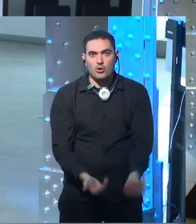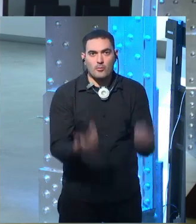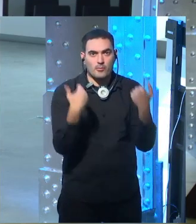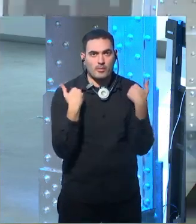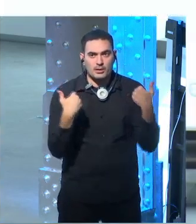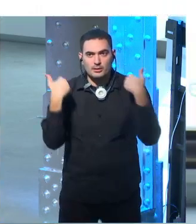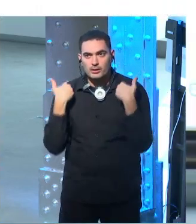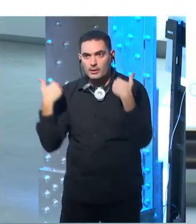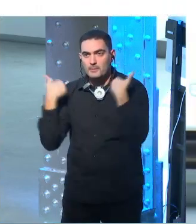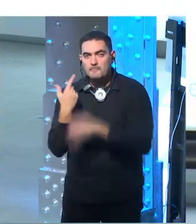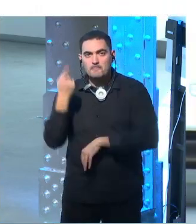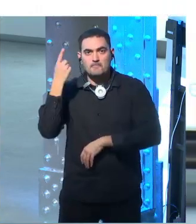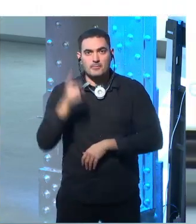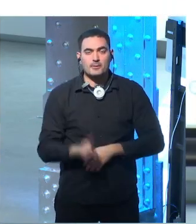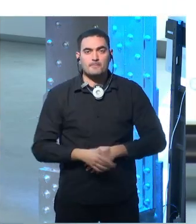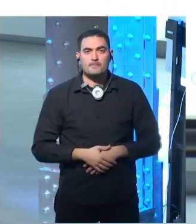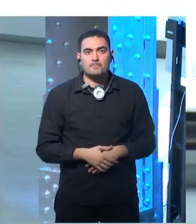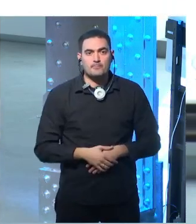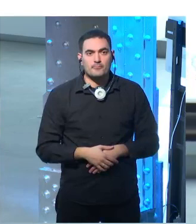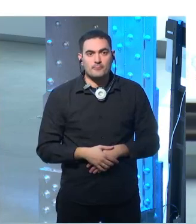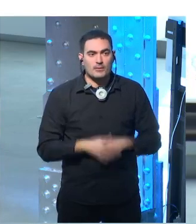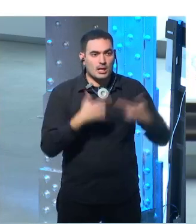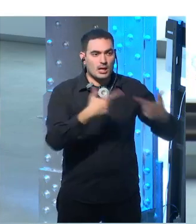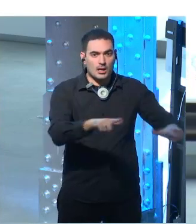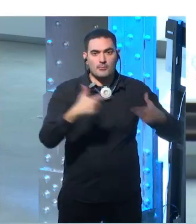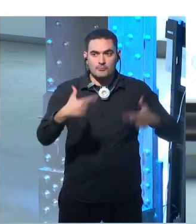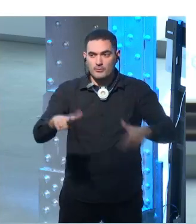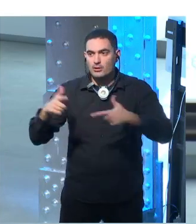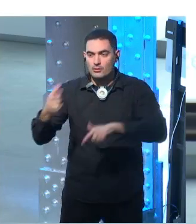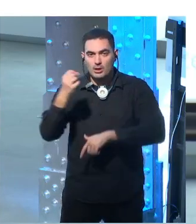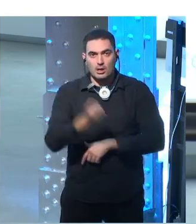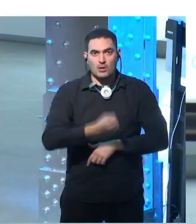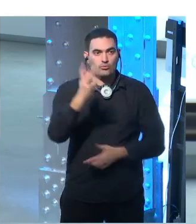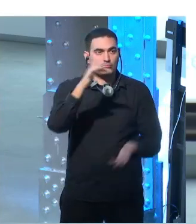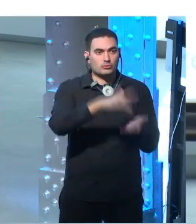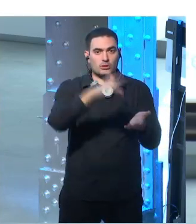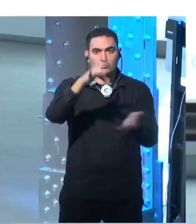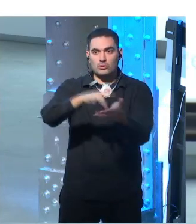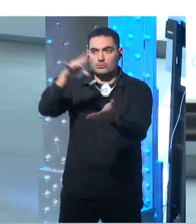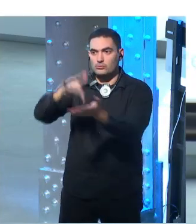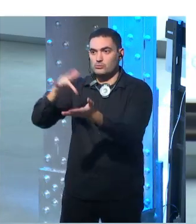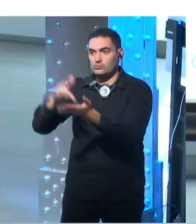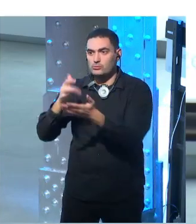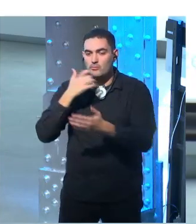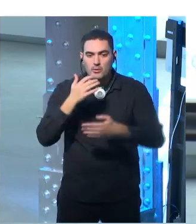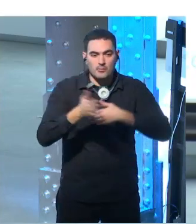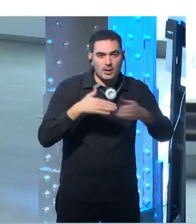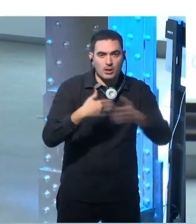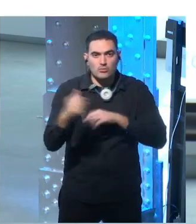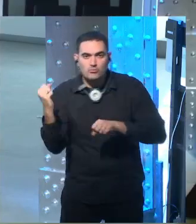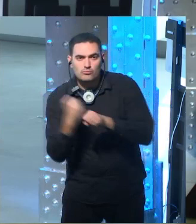men. So a substantial fraction of the workforce has clearly lost out to